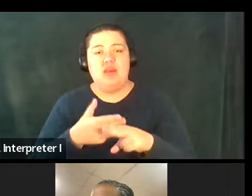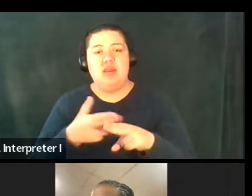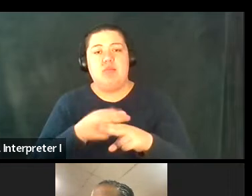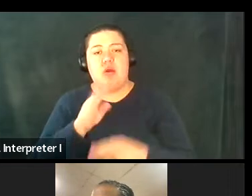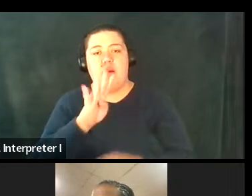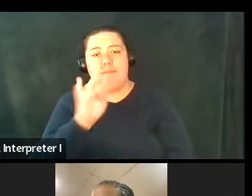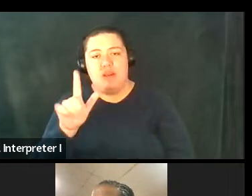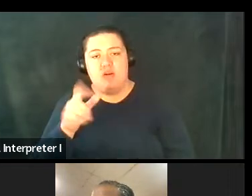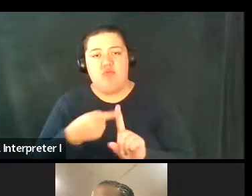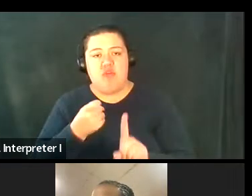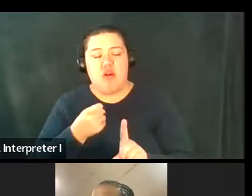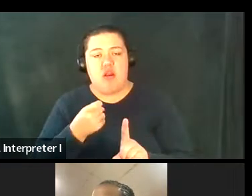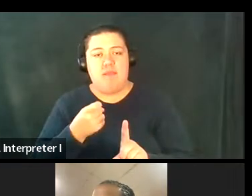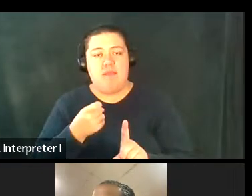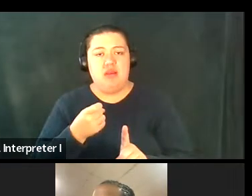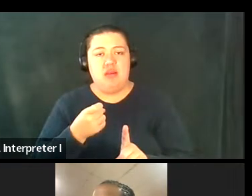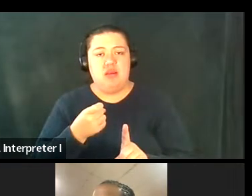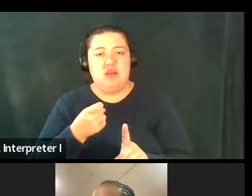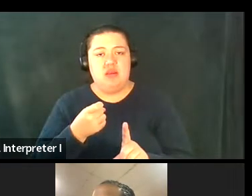from